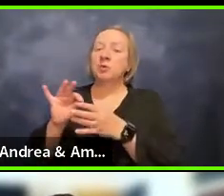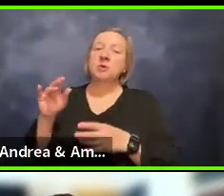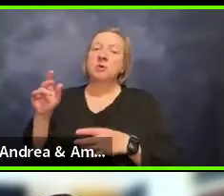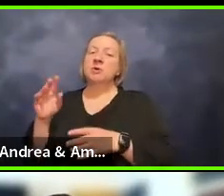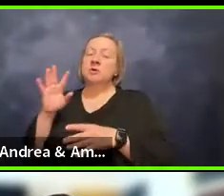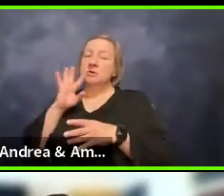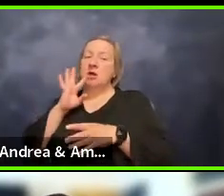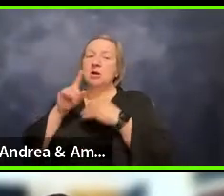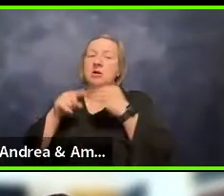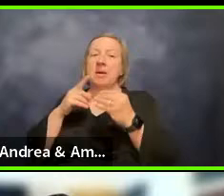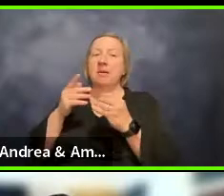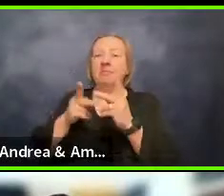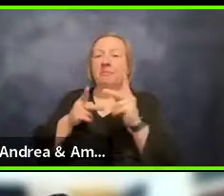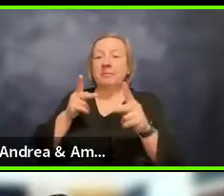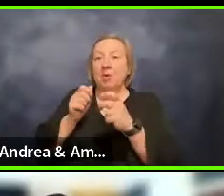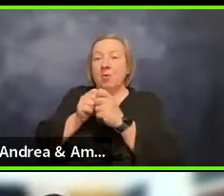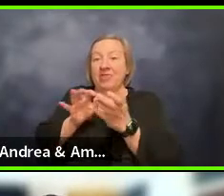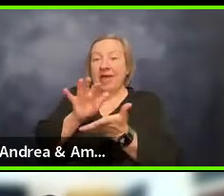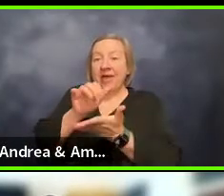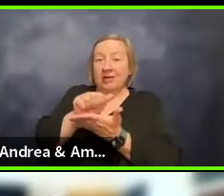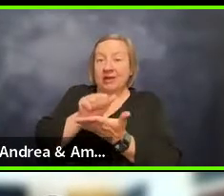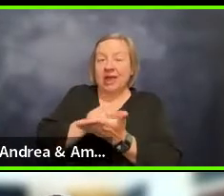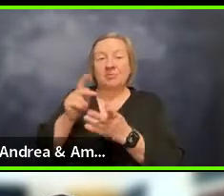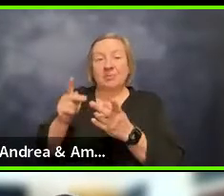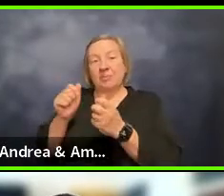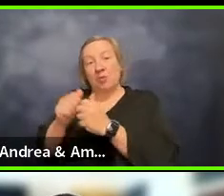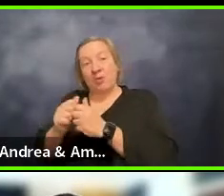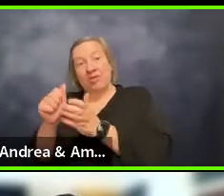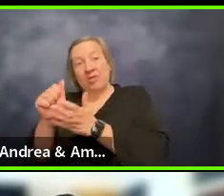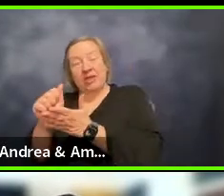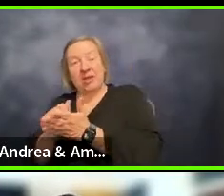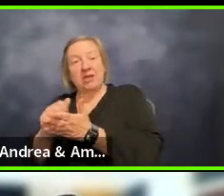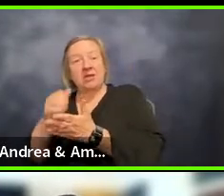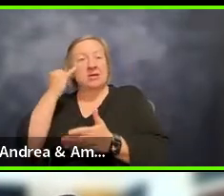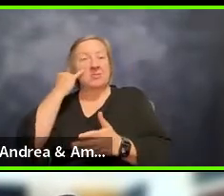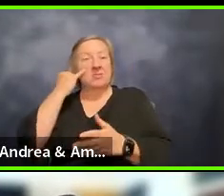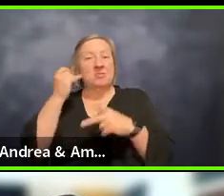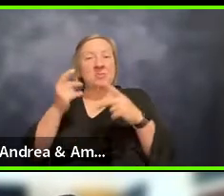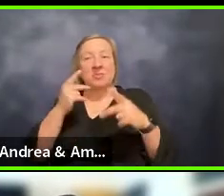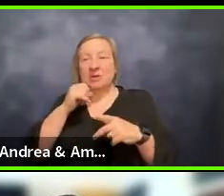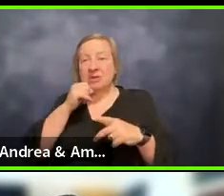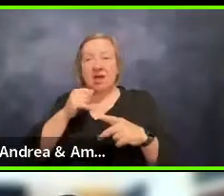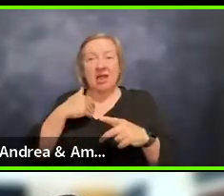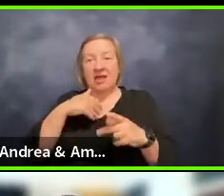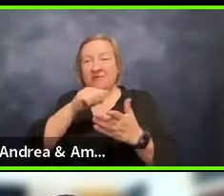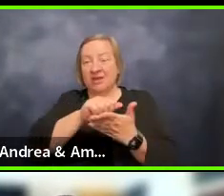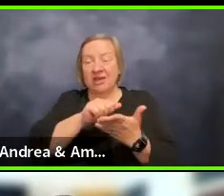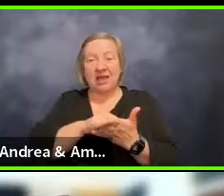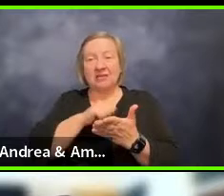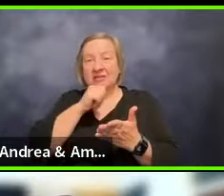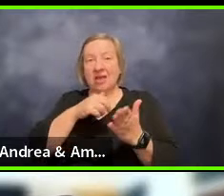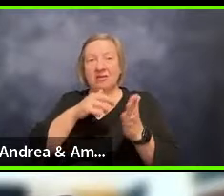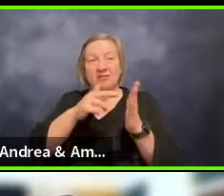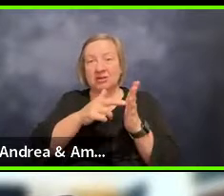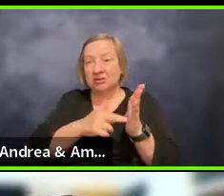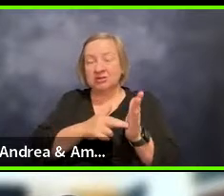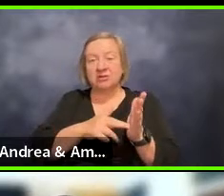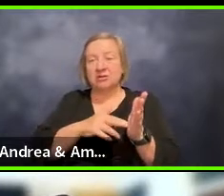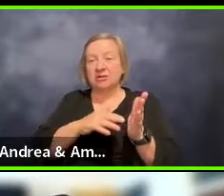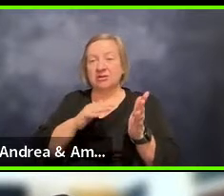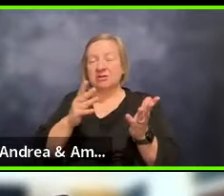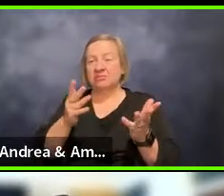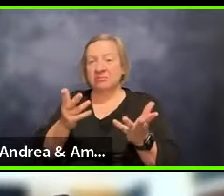those without accounts and those with accounts. What about those who don't have accounts and aren't registered, so you can't send them a bill? How do you deal with